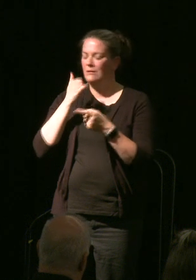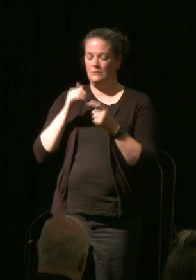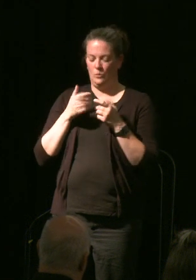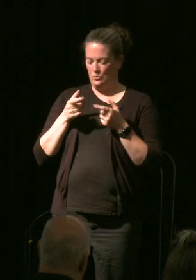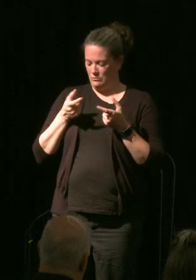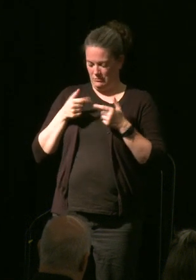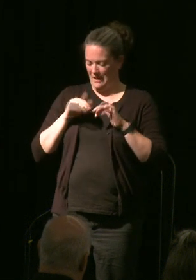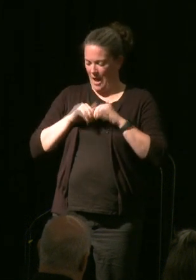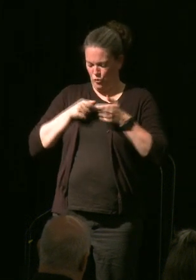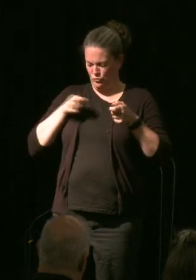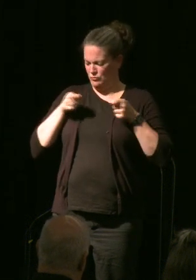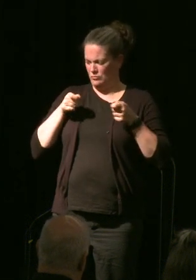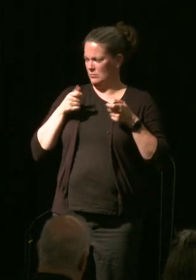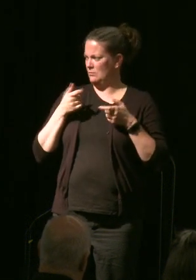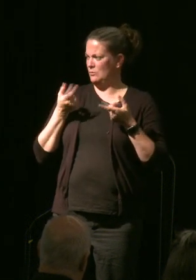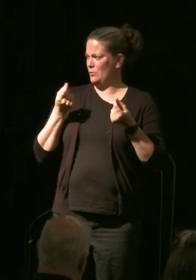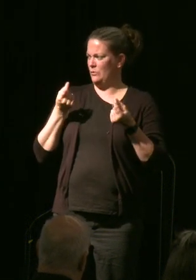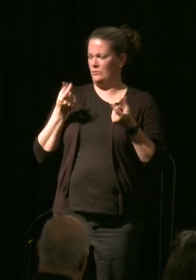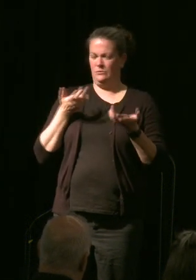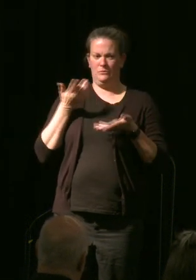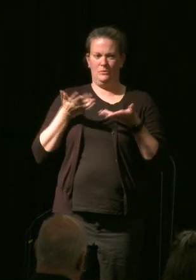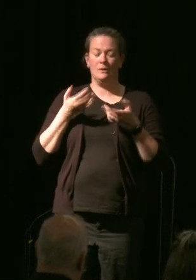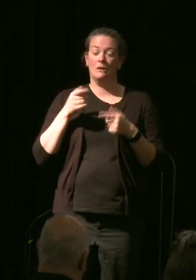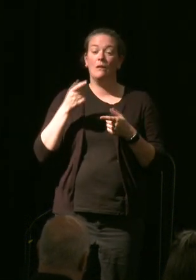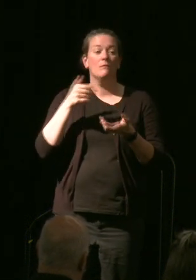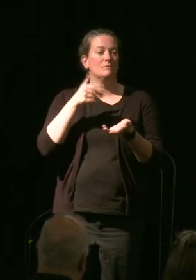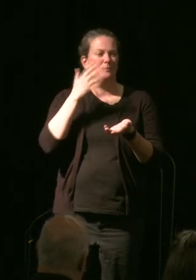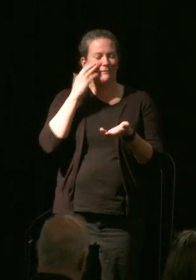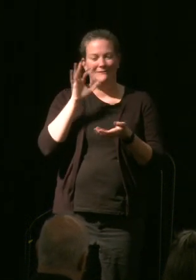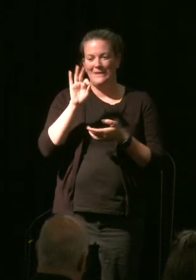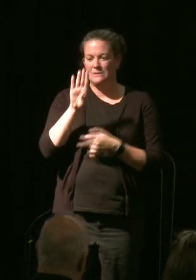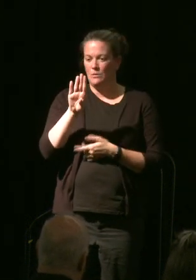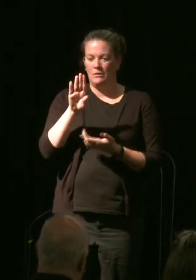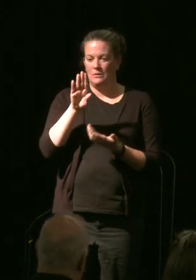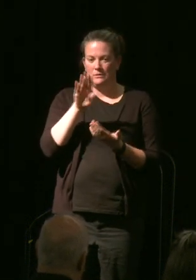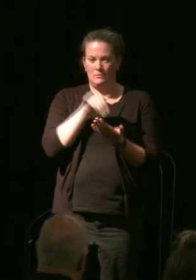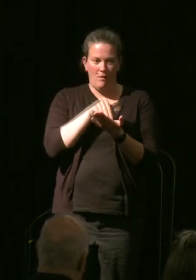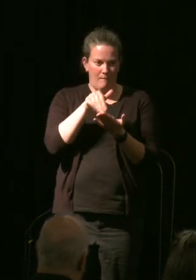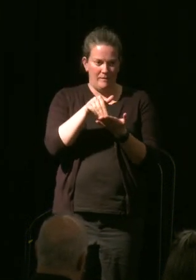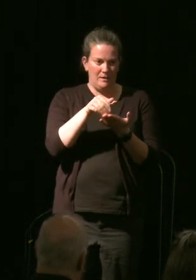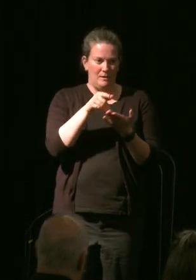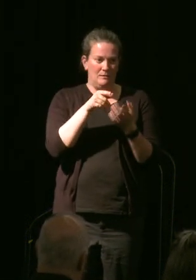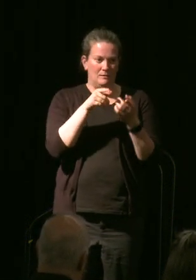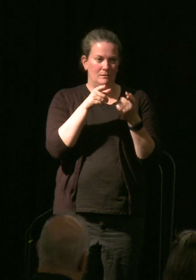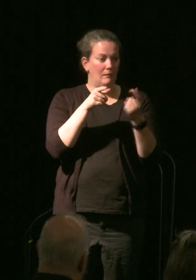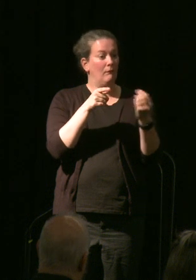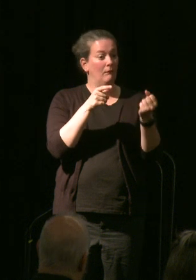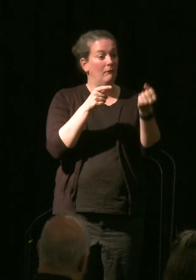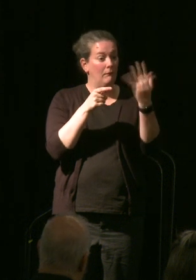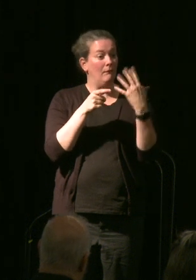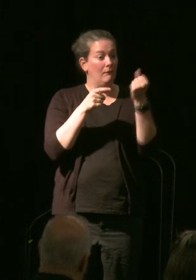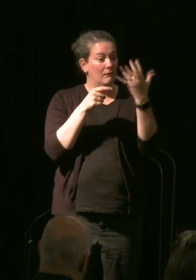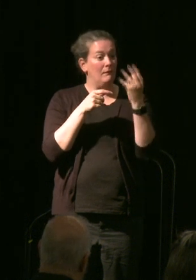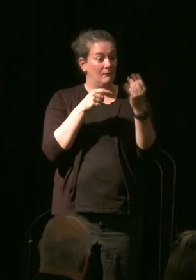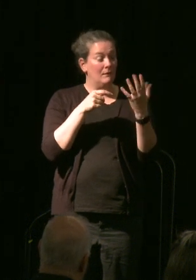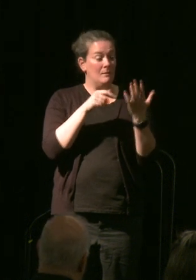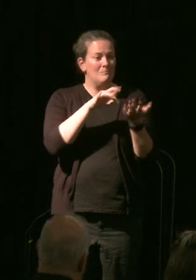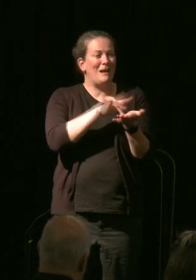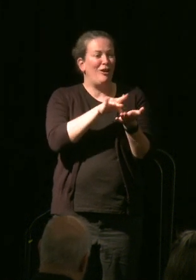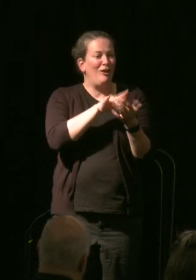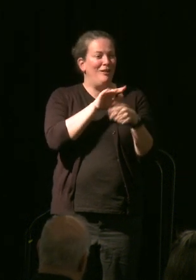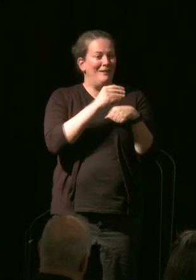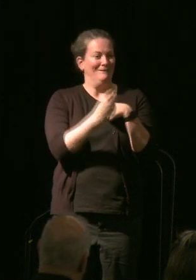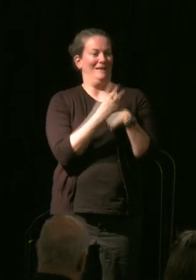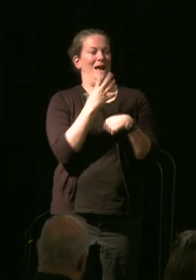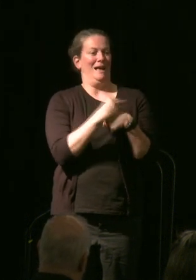because oftentimes on Facebook, you may have someone who's providing, medical advice, who is not a medical doctor,